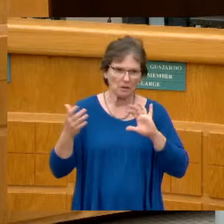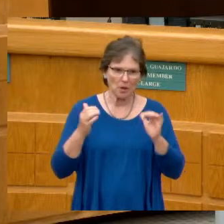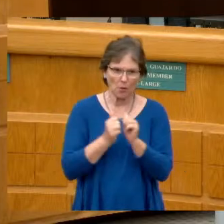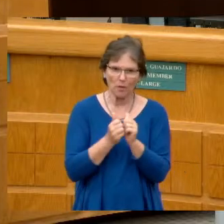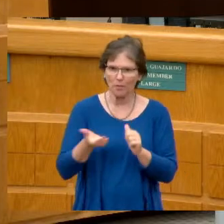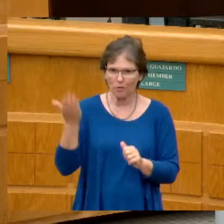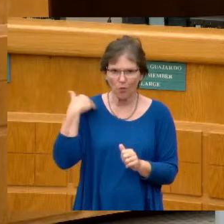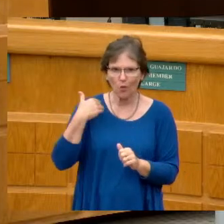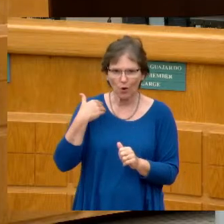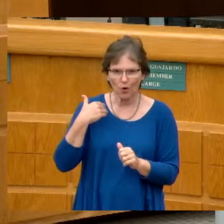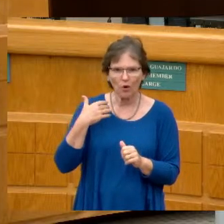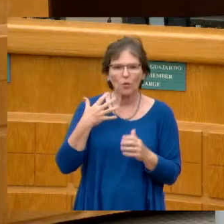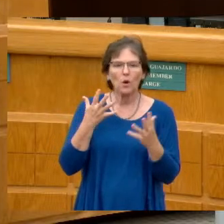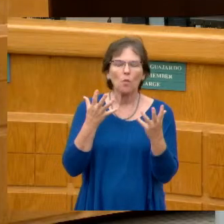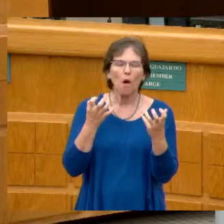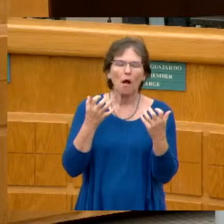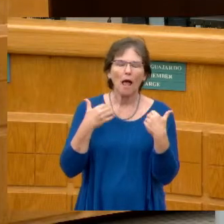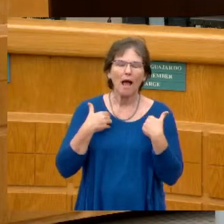season now.